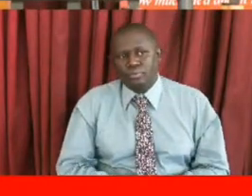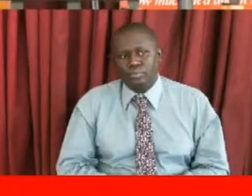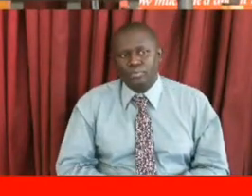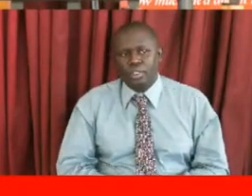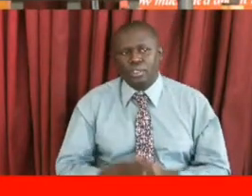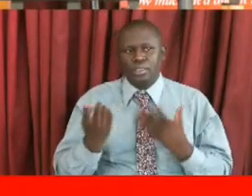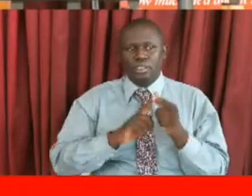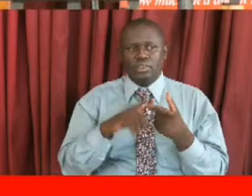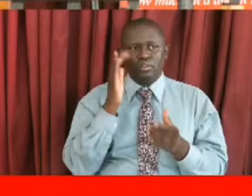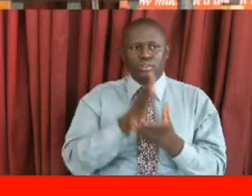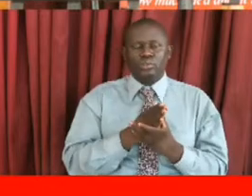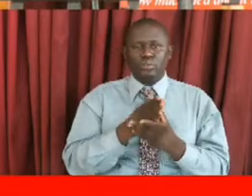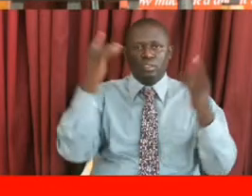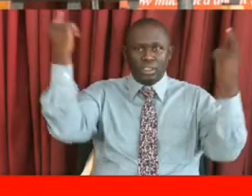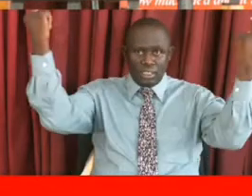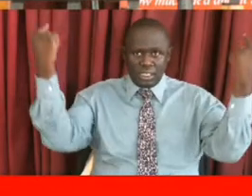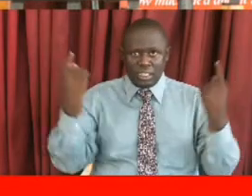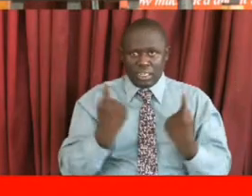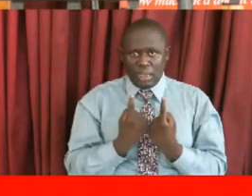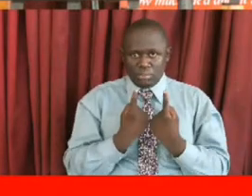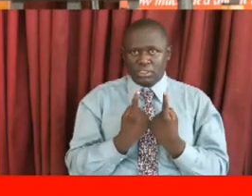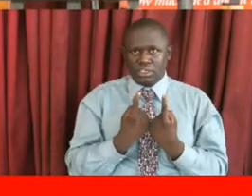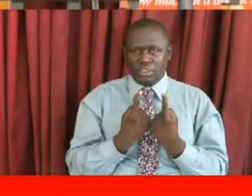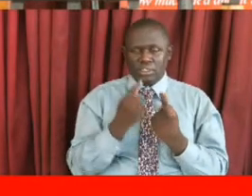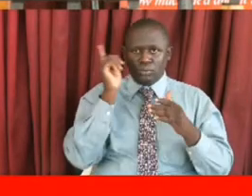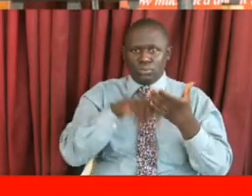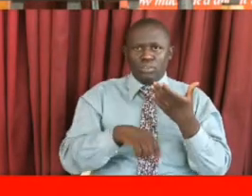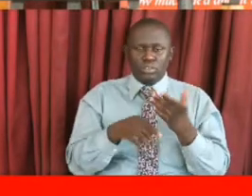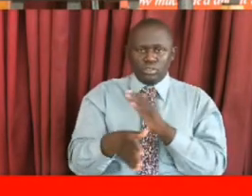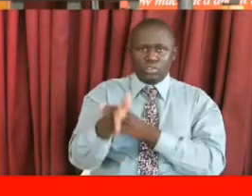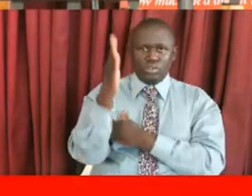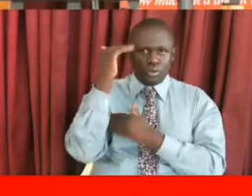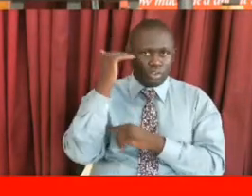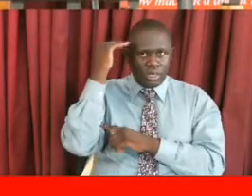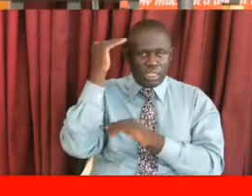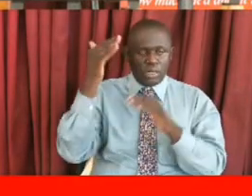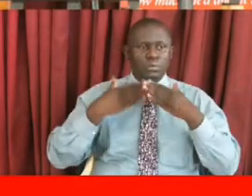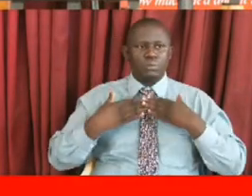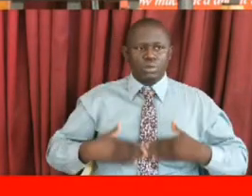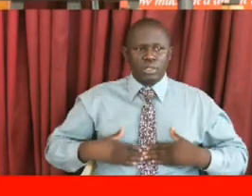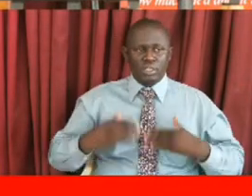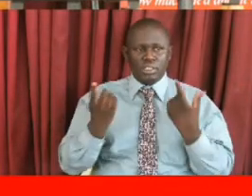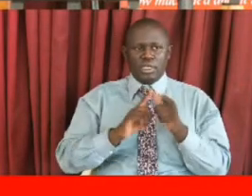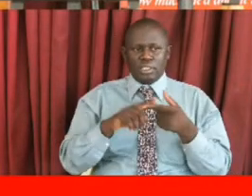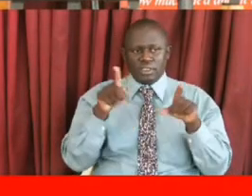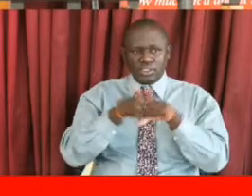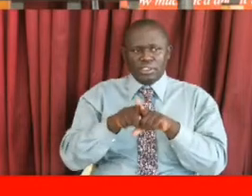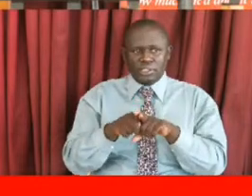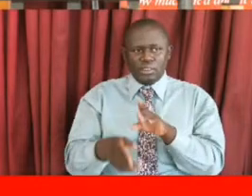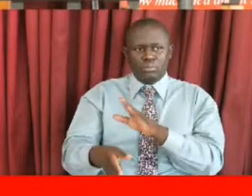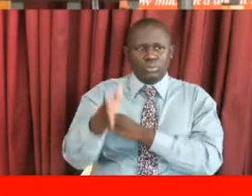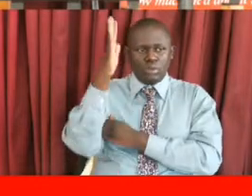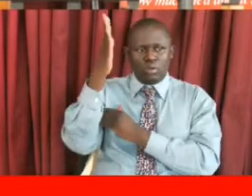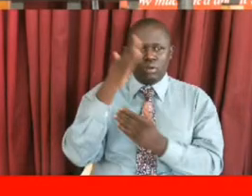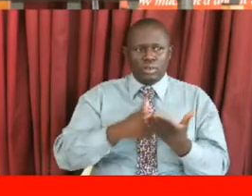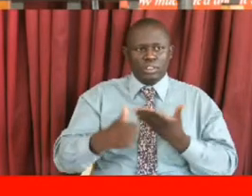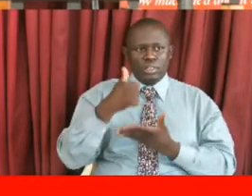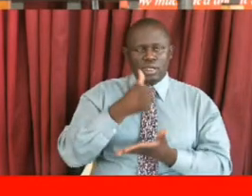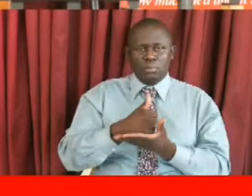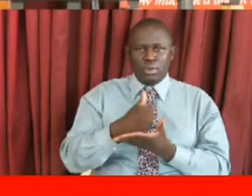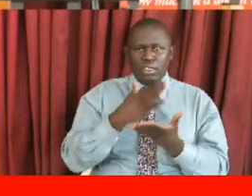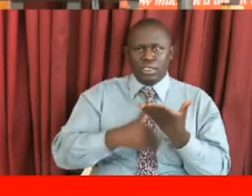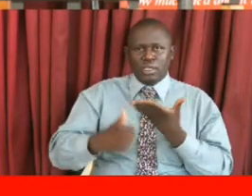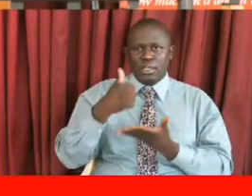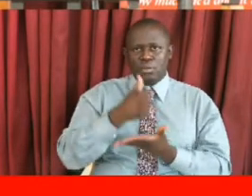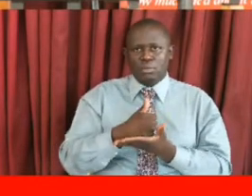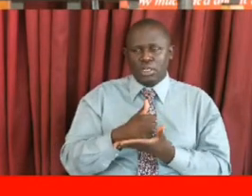came on down down till he come to the godhead B and it is still the same God amen amen I